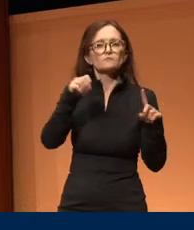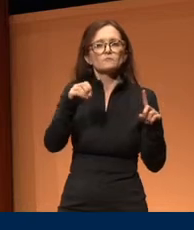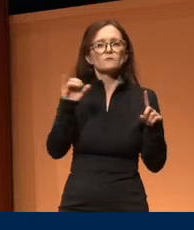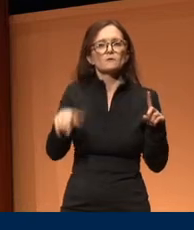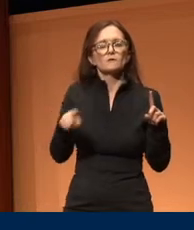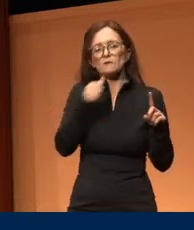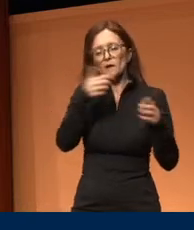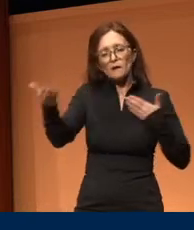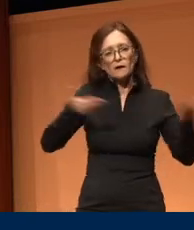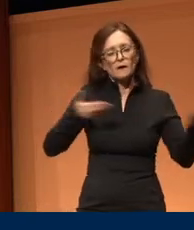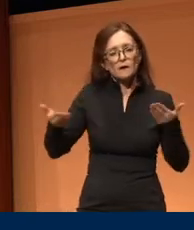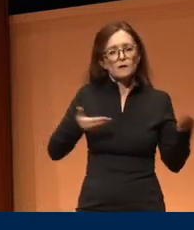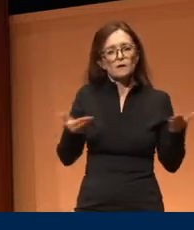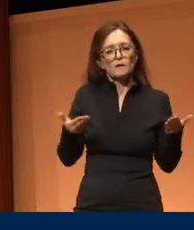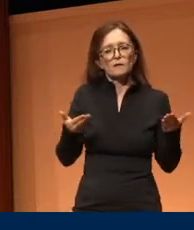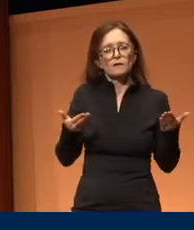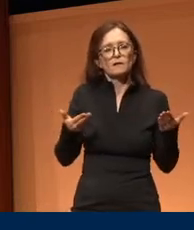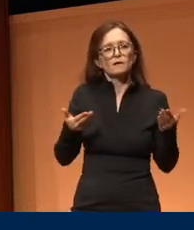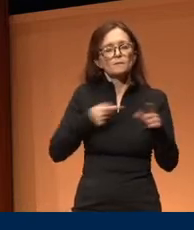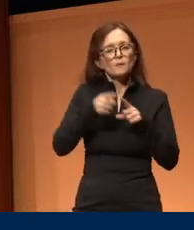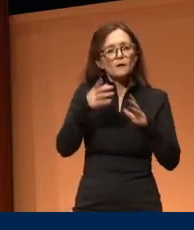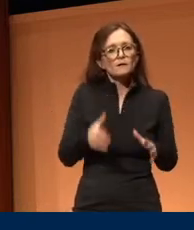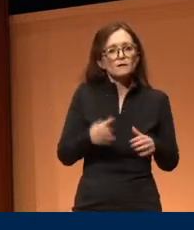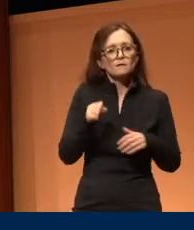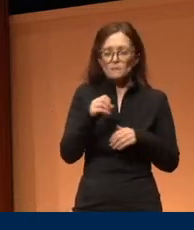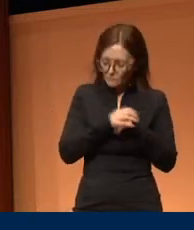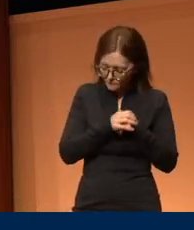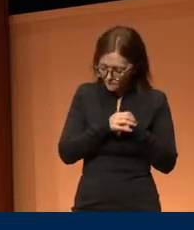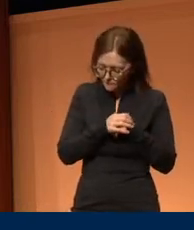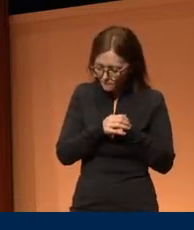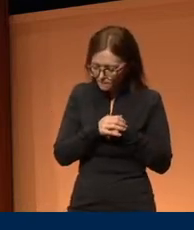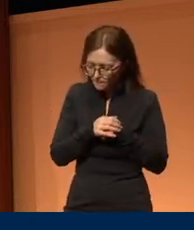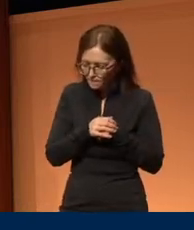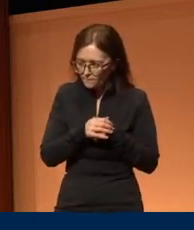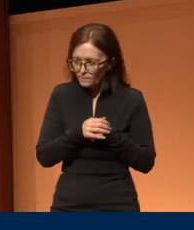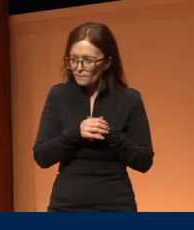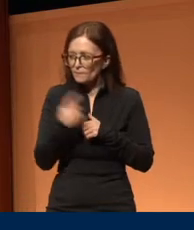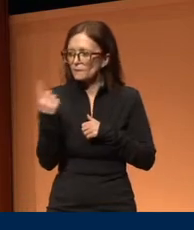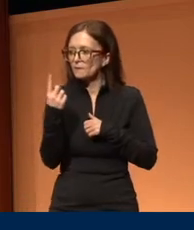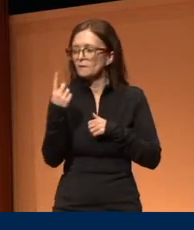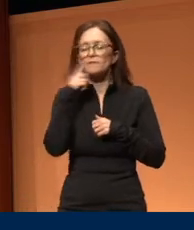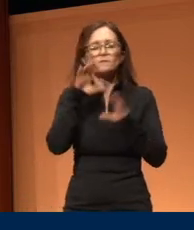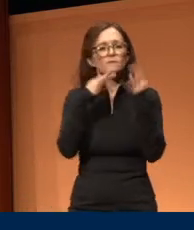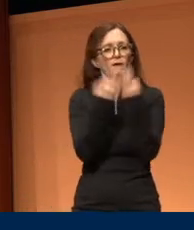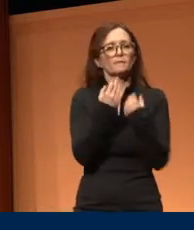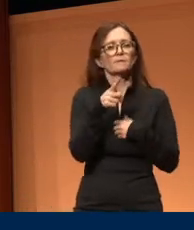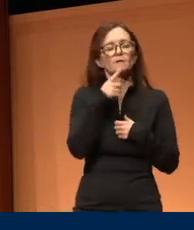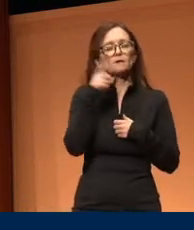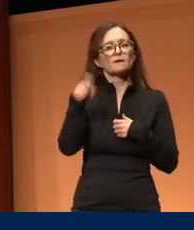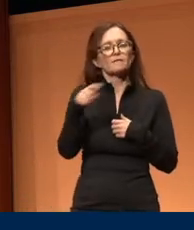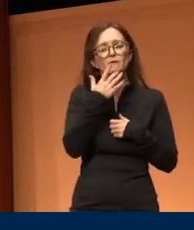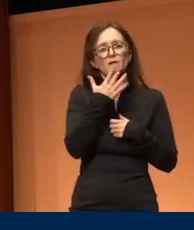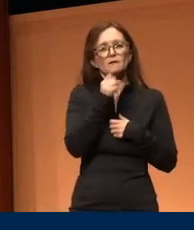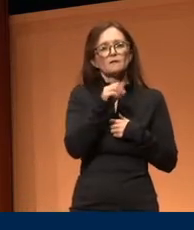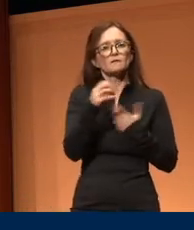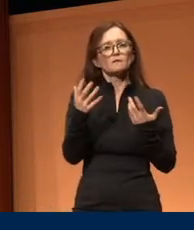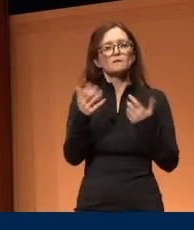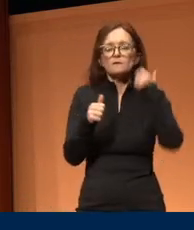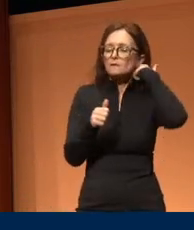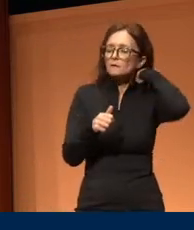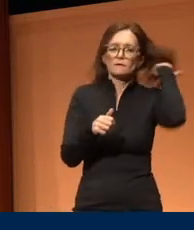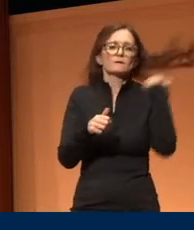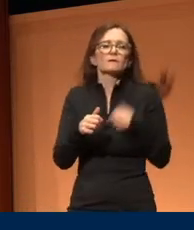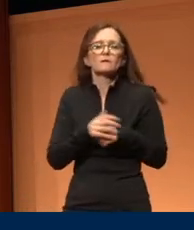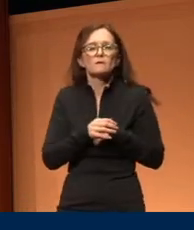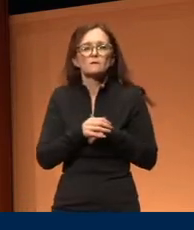not hire always a professional babysitter. They just ask their niece or someone in the family, and then they'll have to return the favor and they'll never get compensated